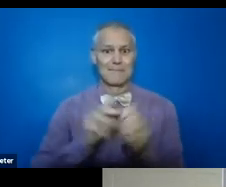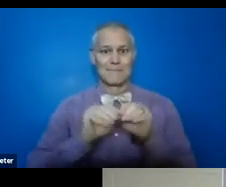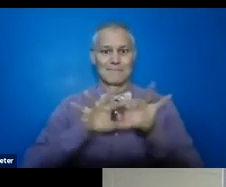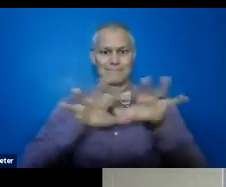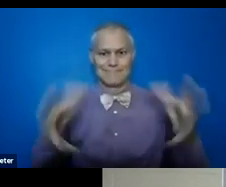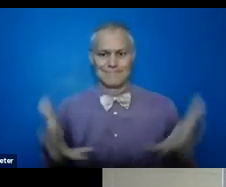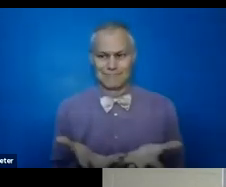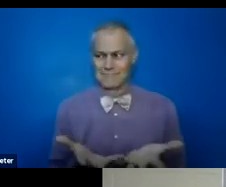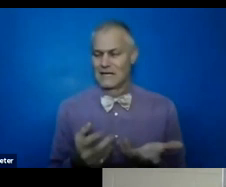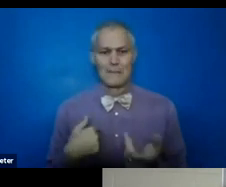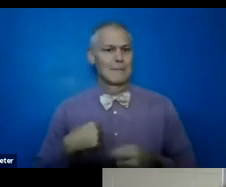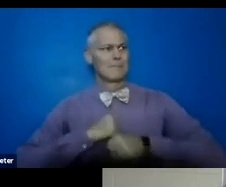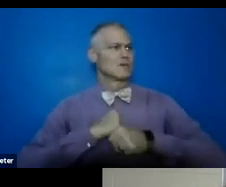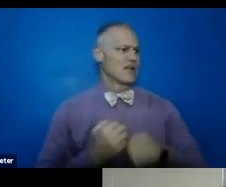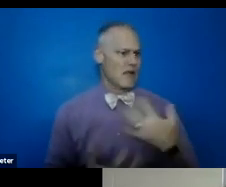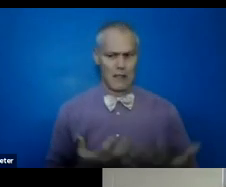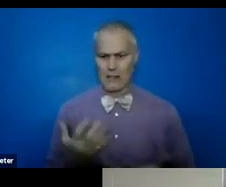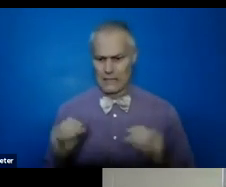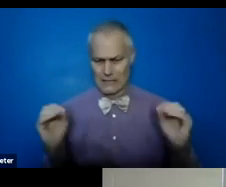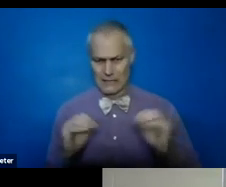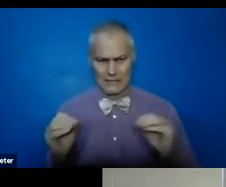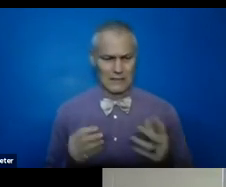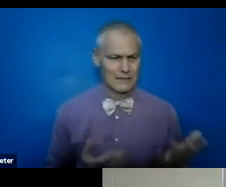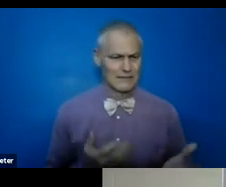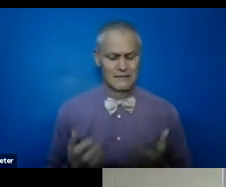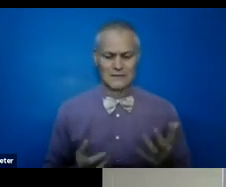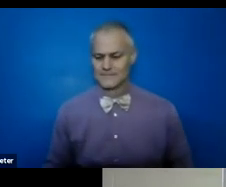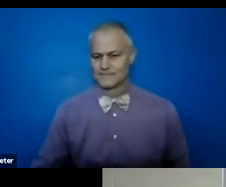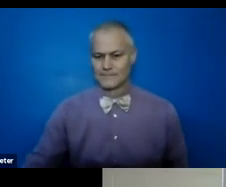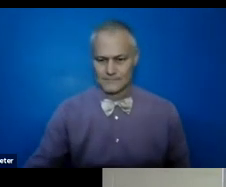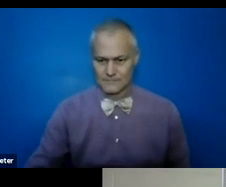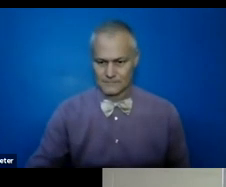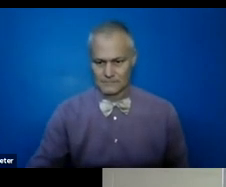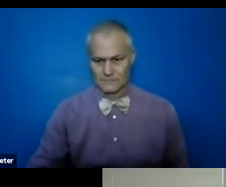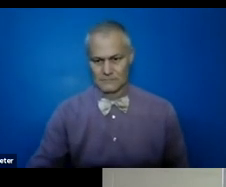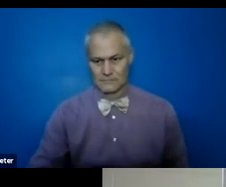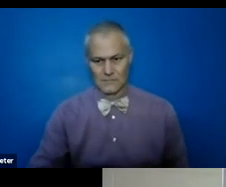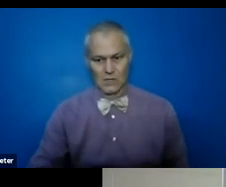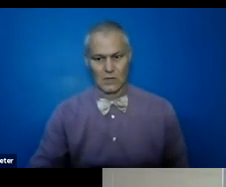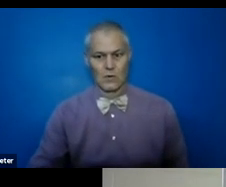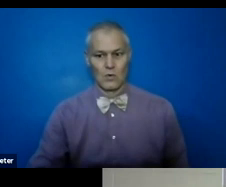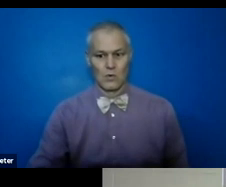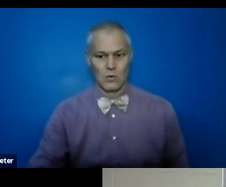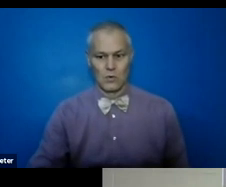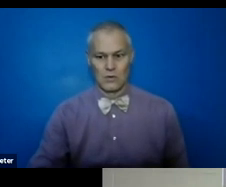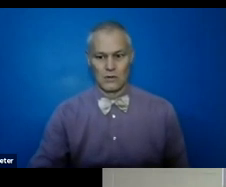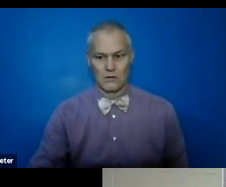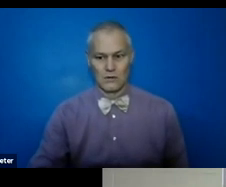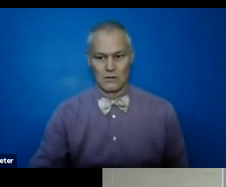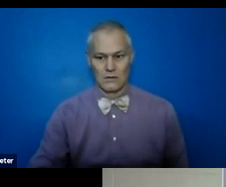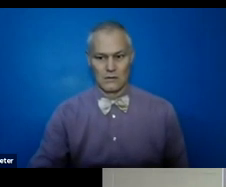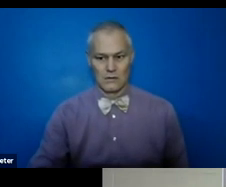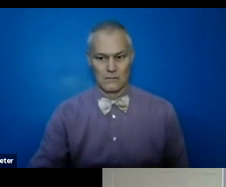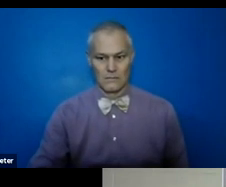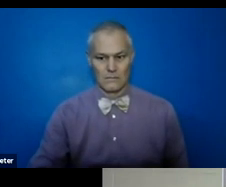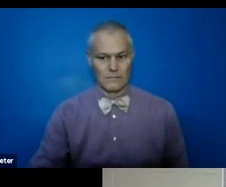being a protector? How can an individual man like protect against a pandemic disease, let alone where we've done these activities in like active conflict zone?